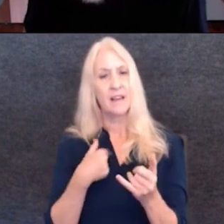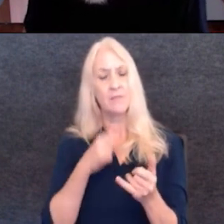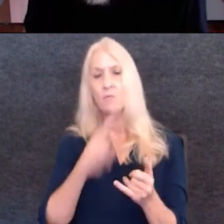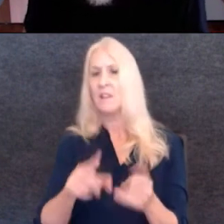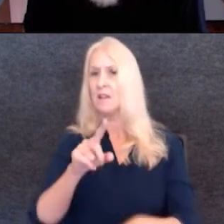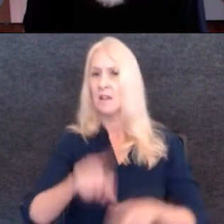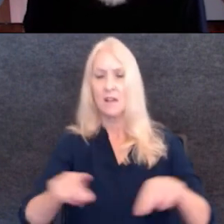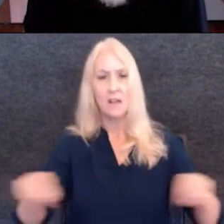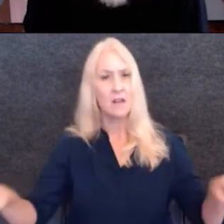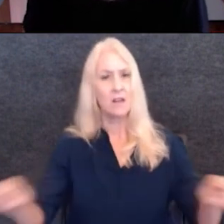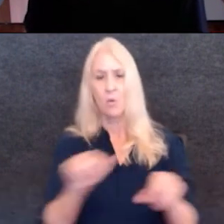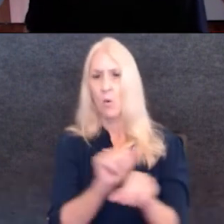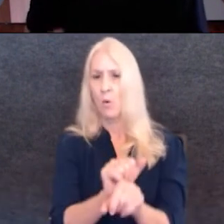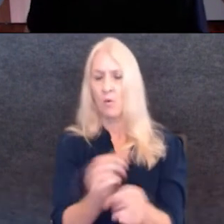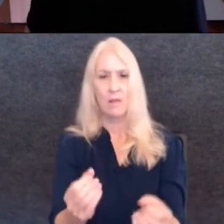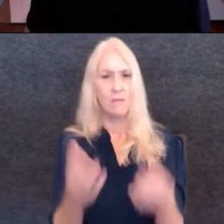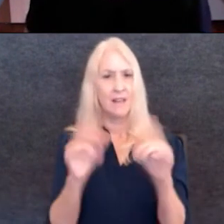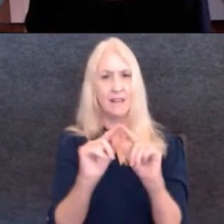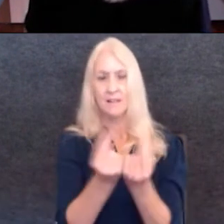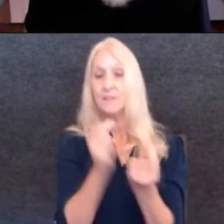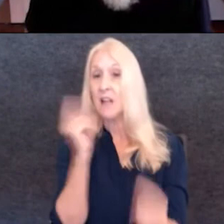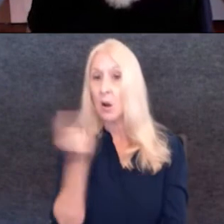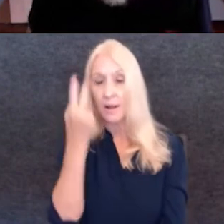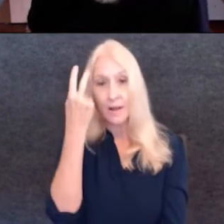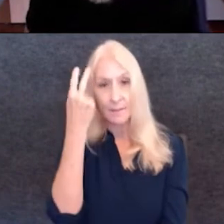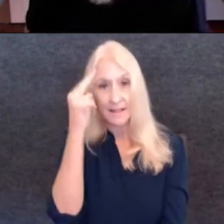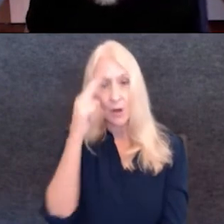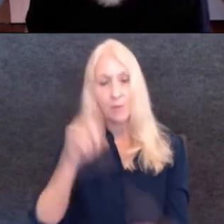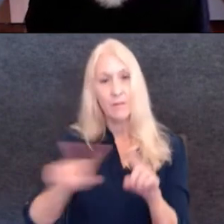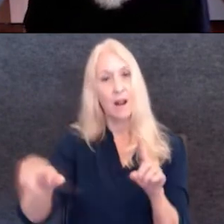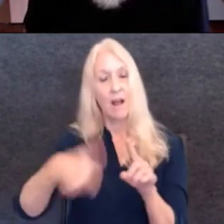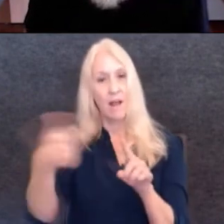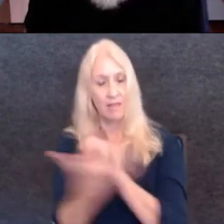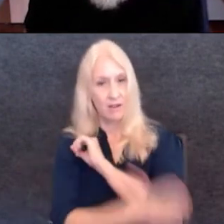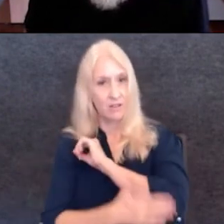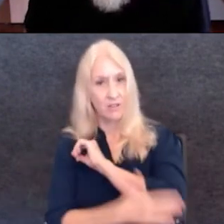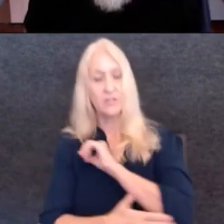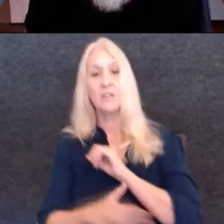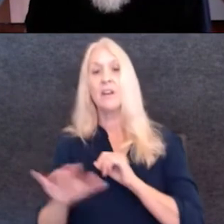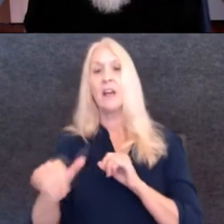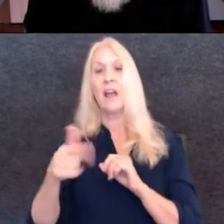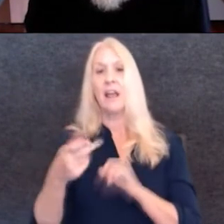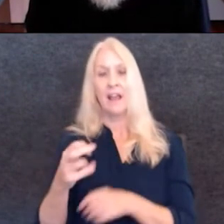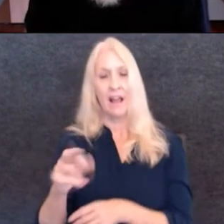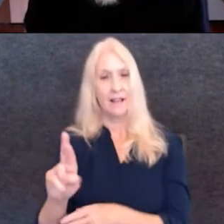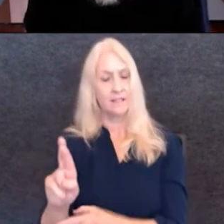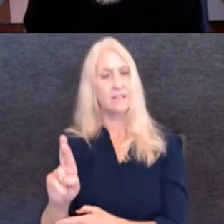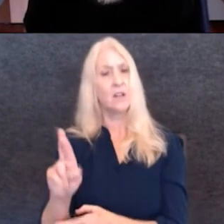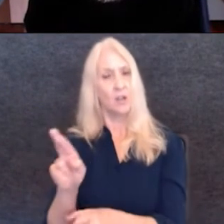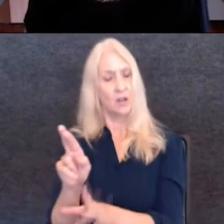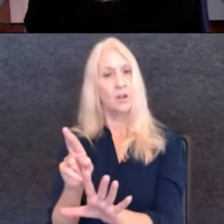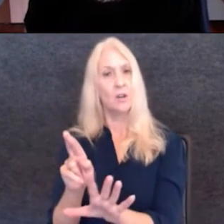we work with many teams, not only in Mexico, but abroad. We even collaborate with Kensler for headquarters in Mexico.